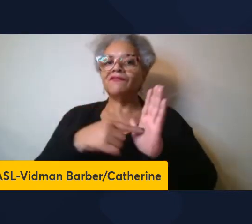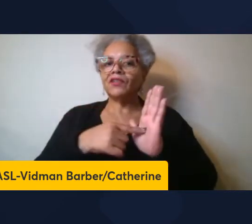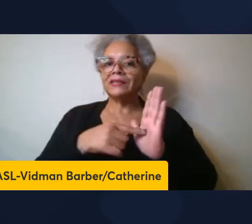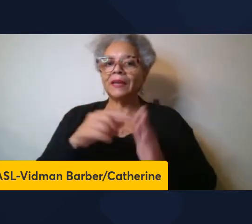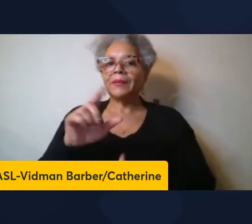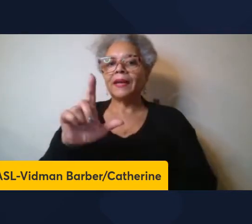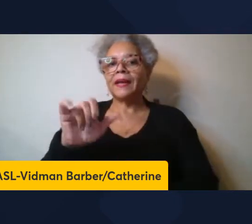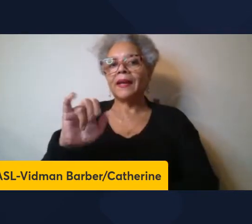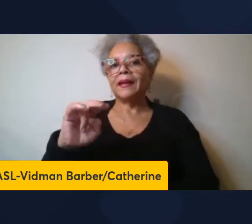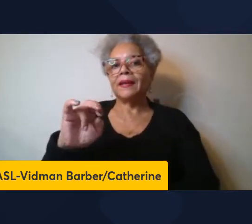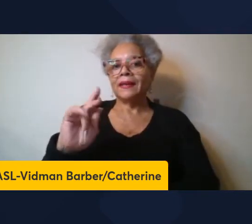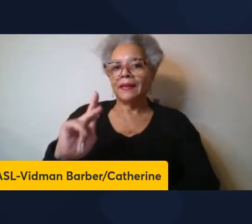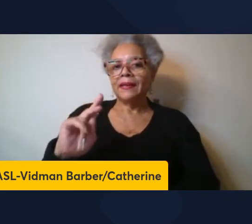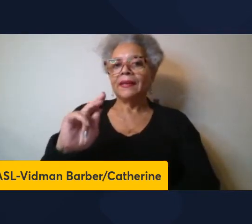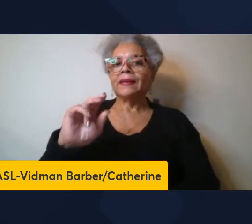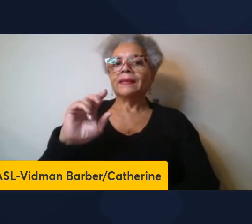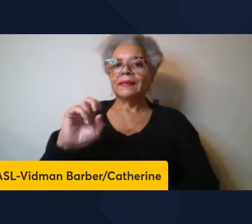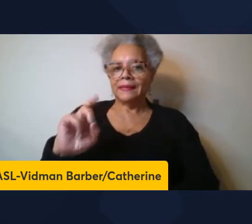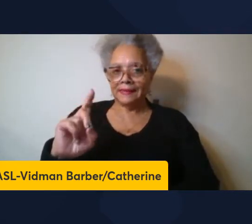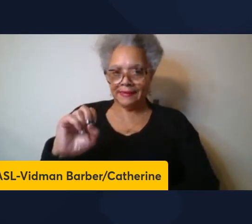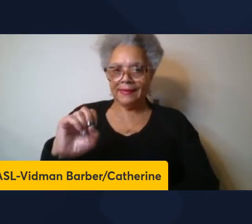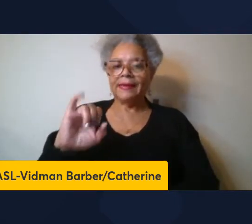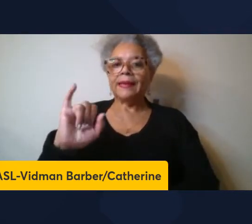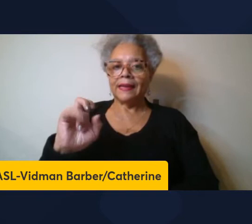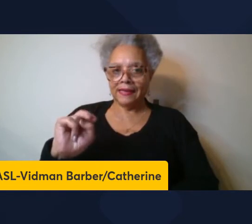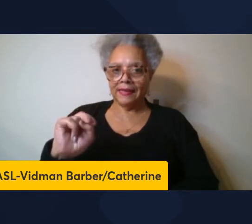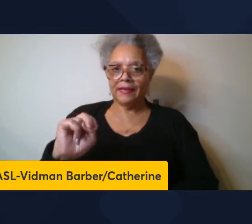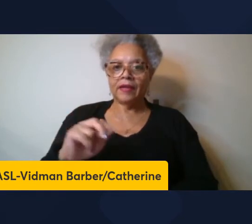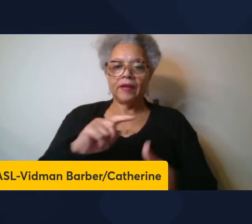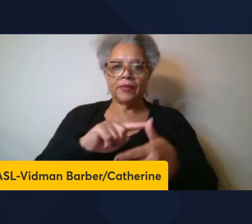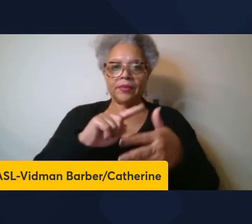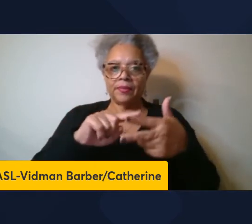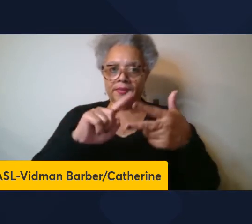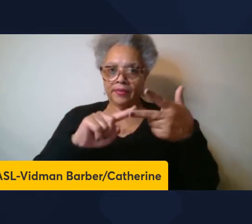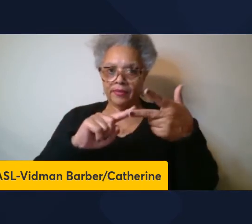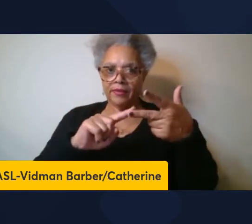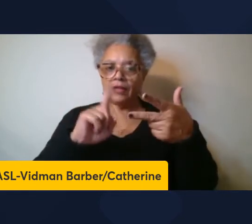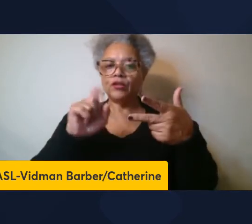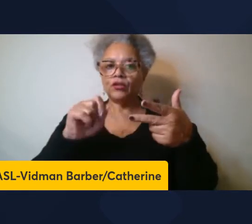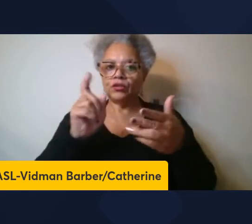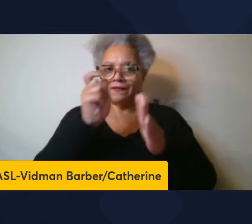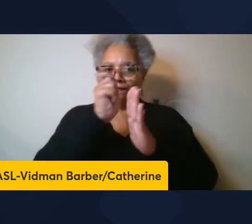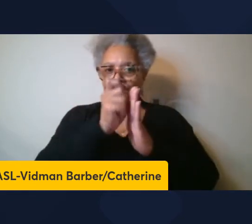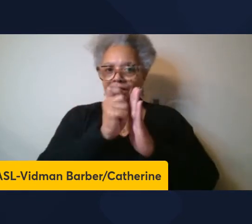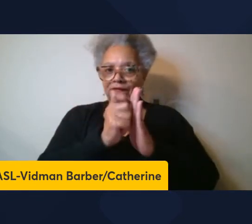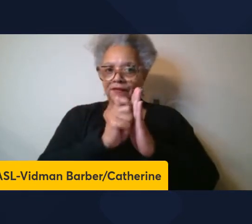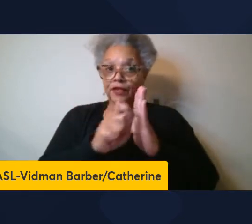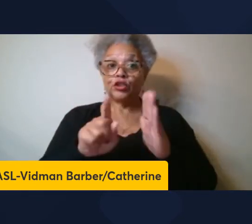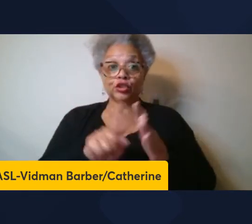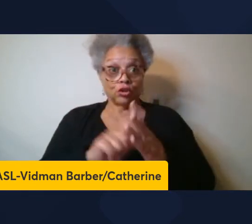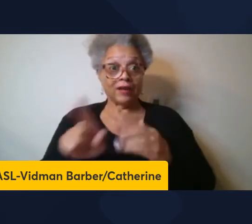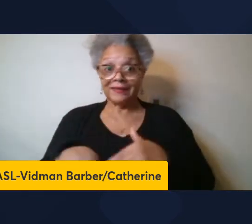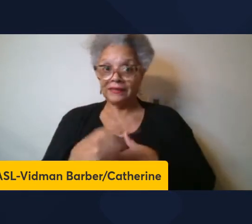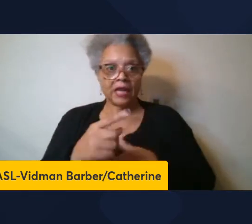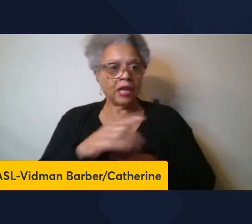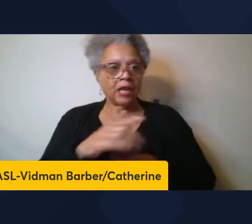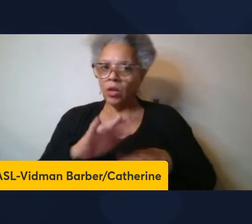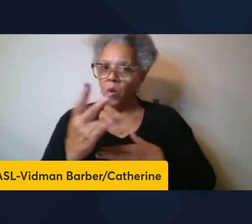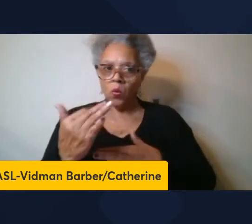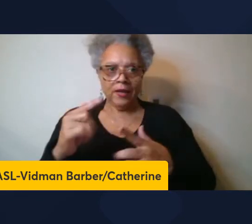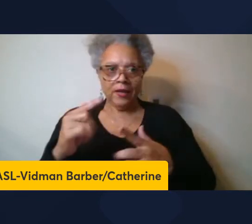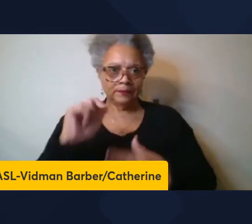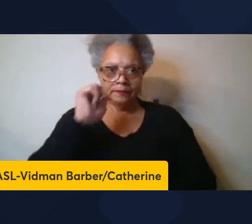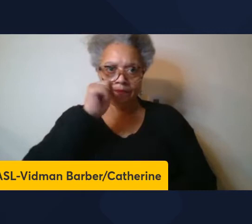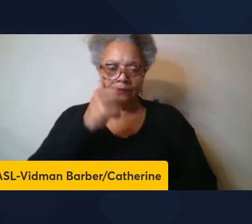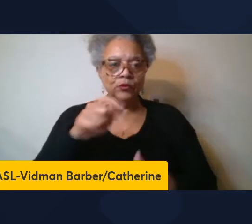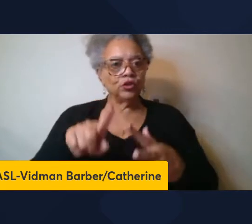on LinkedIn on the three parts of LinkedIn that I think you should have filled out starting today. Don't wait until tomorrow. You can